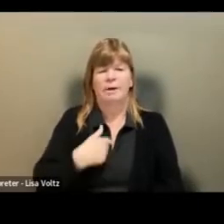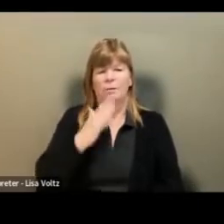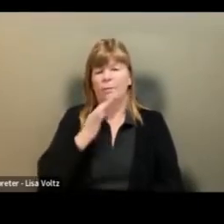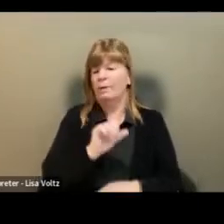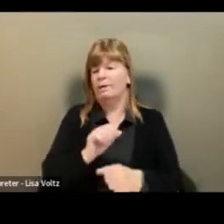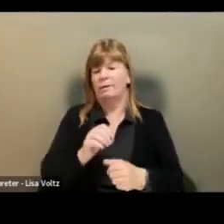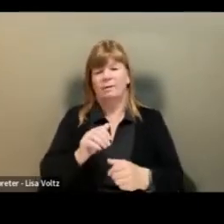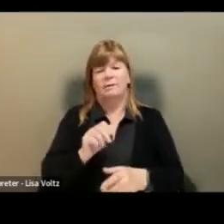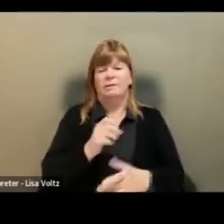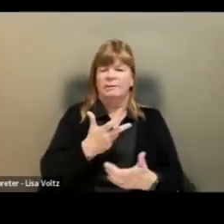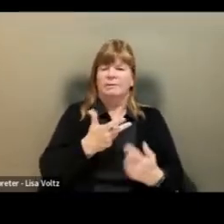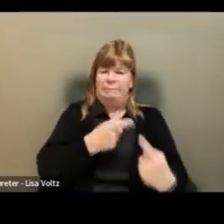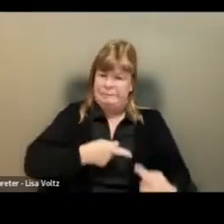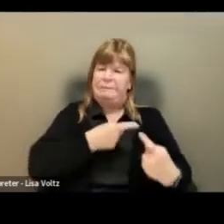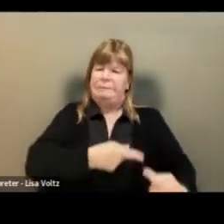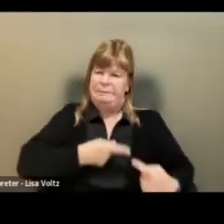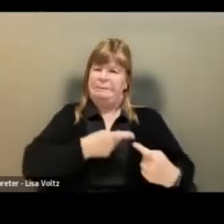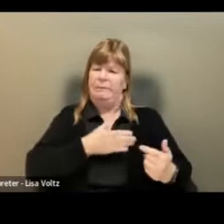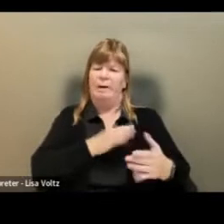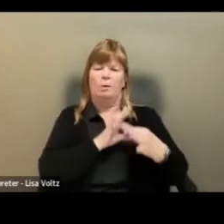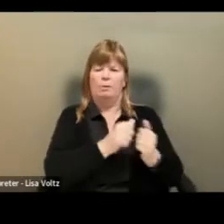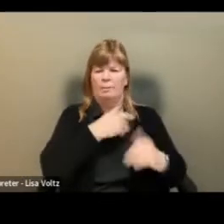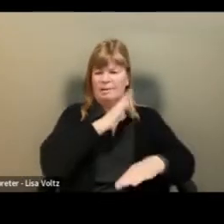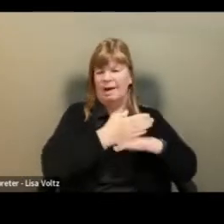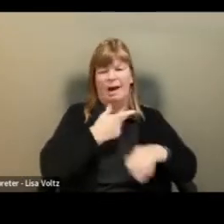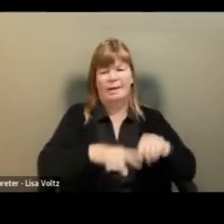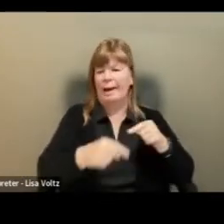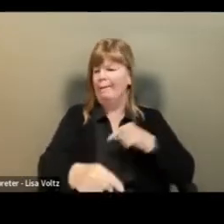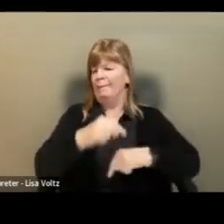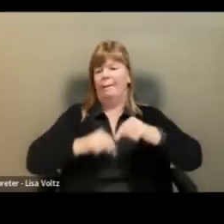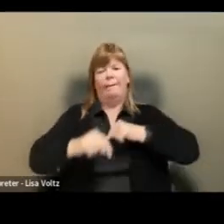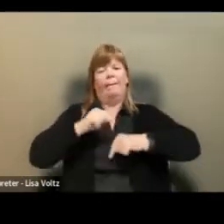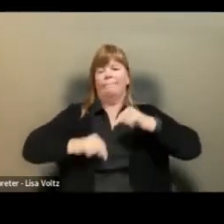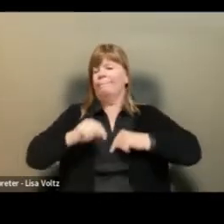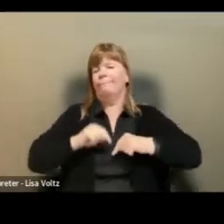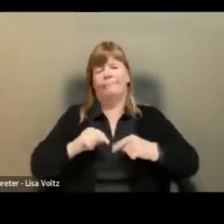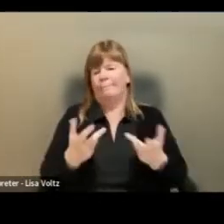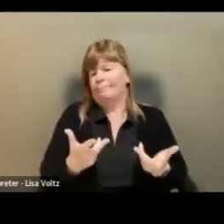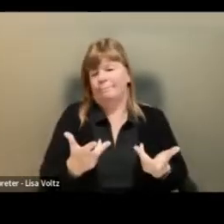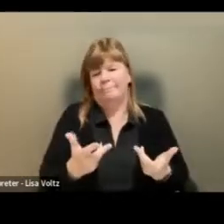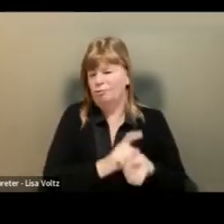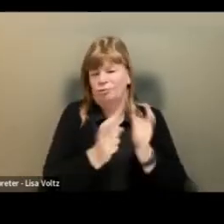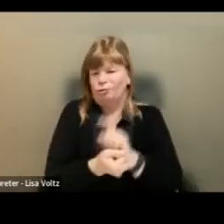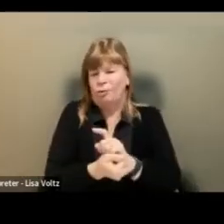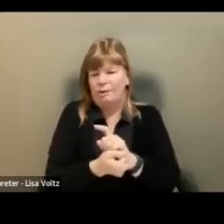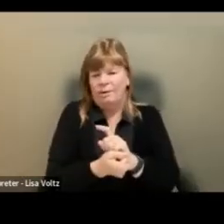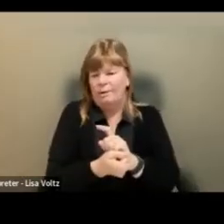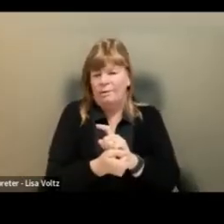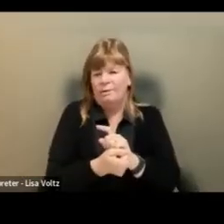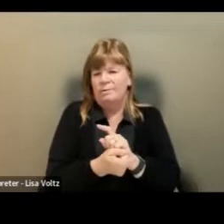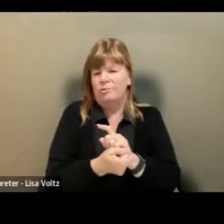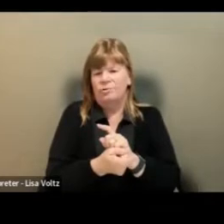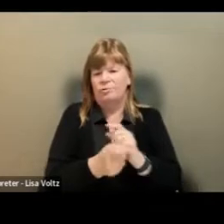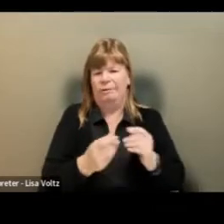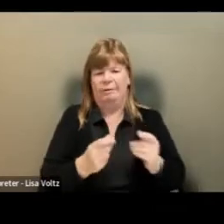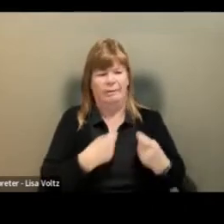son, but I can't go back and give him back what the childhood that he should have had, instead of having to worry